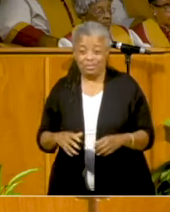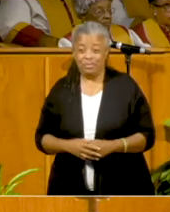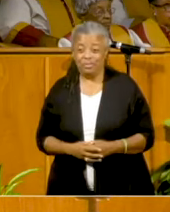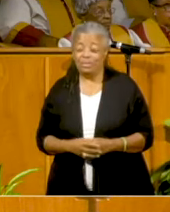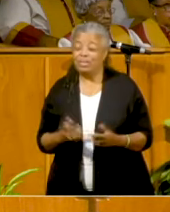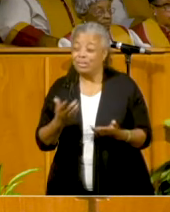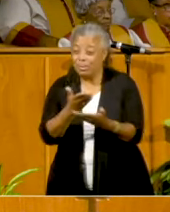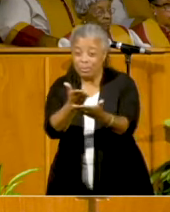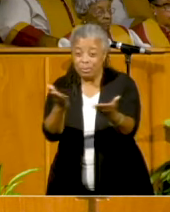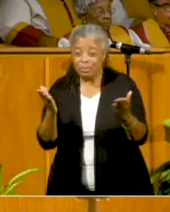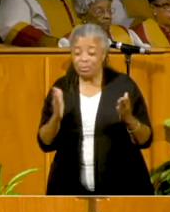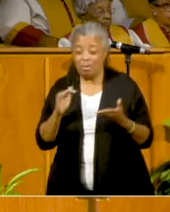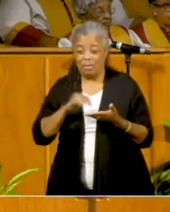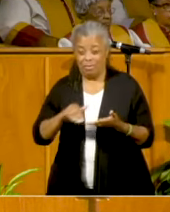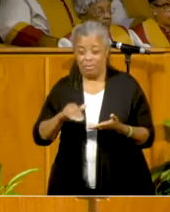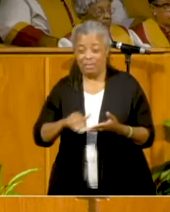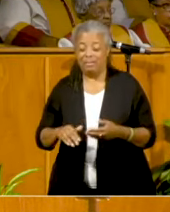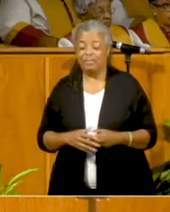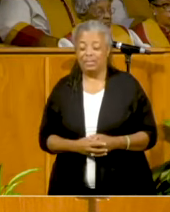You are forgiven.